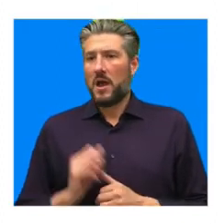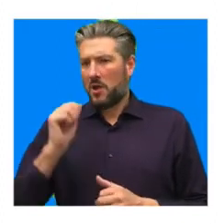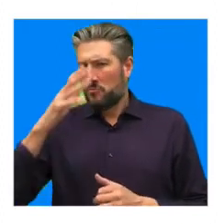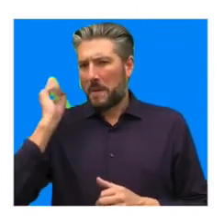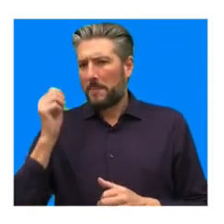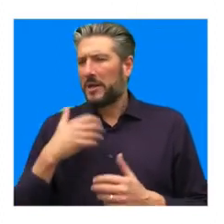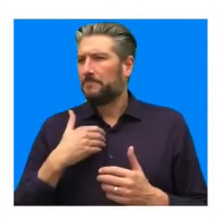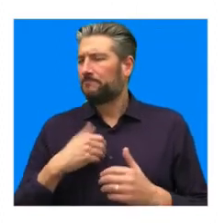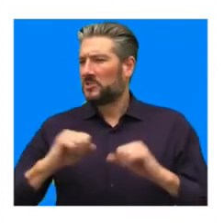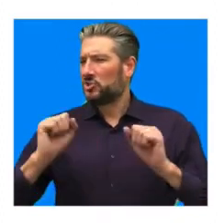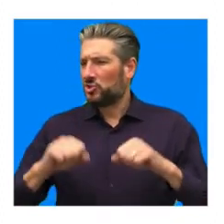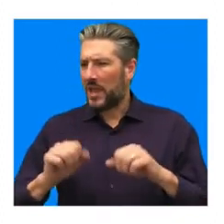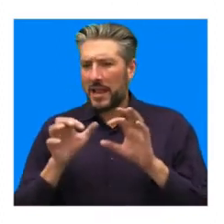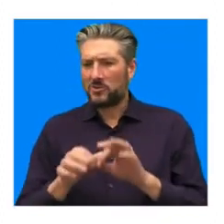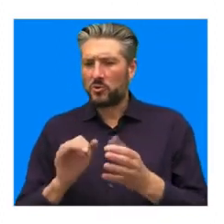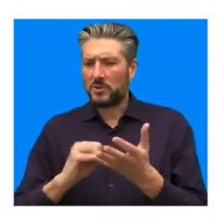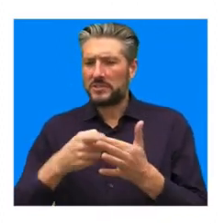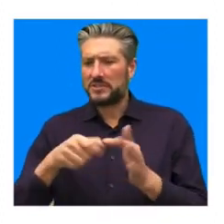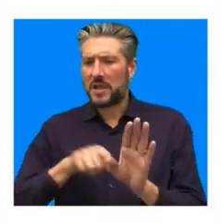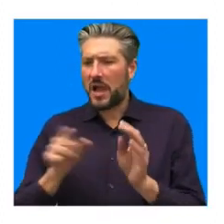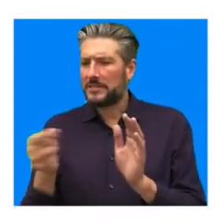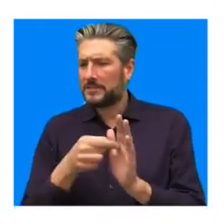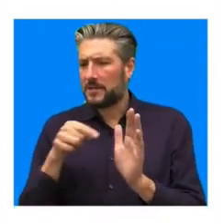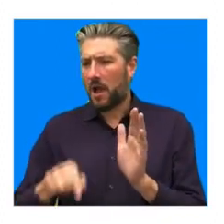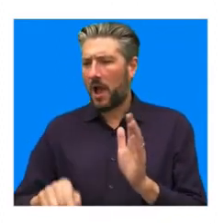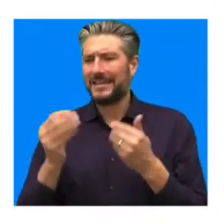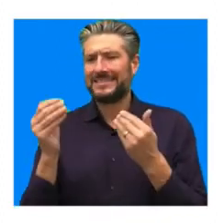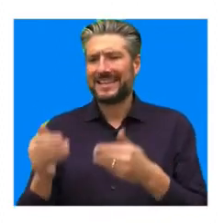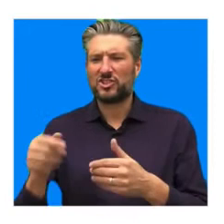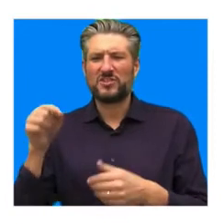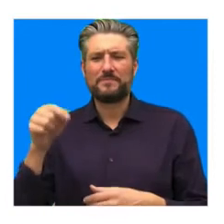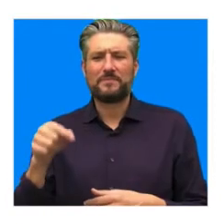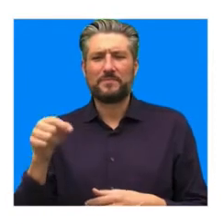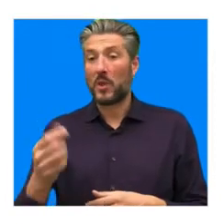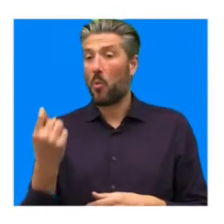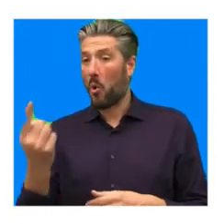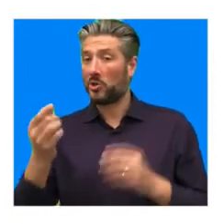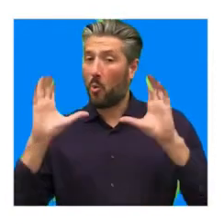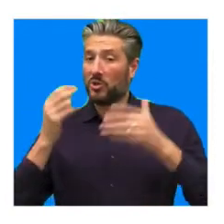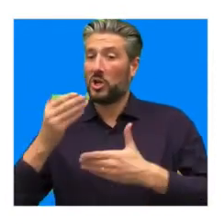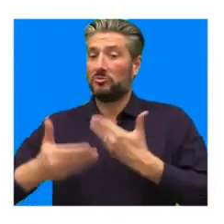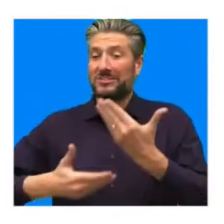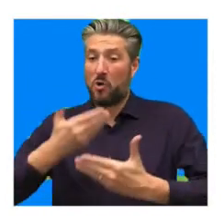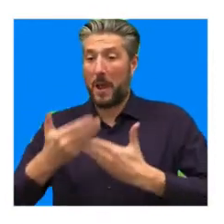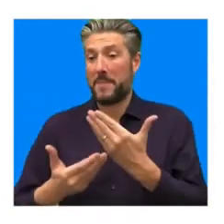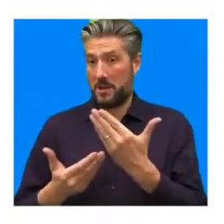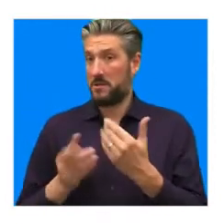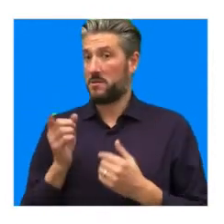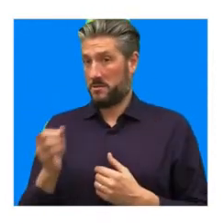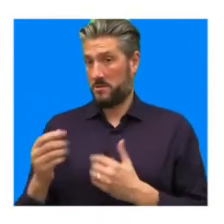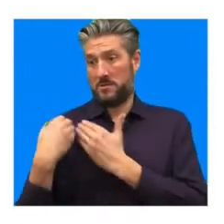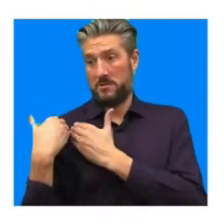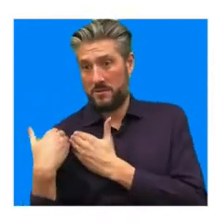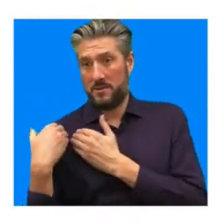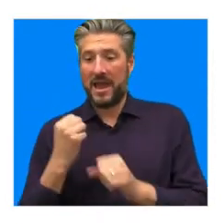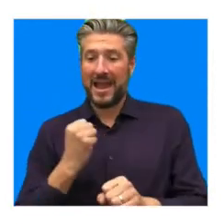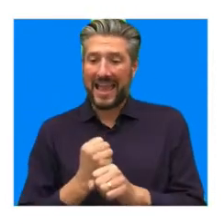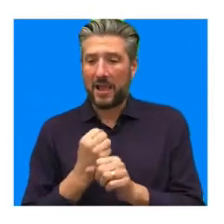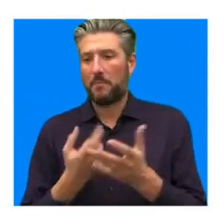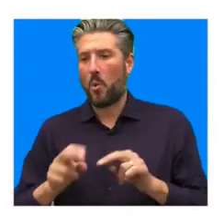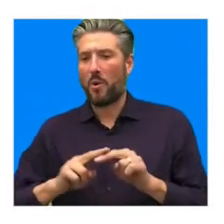For those of you who don't know, Neville is the describer who did Game of Thrones. So definitely fan following there.